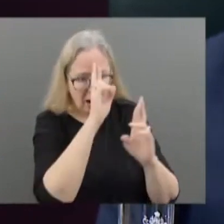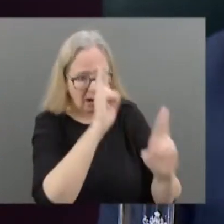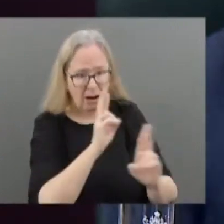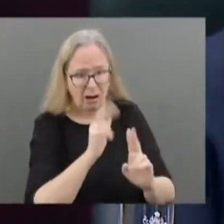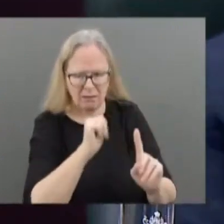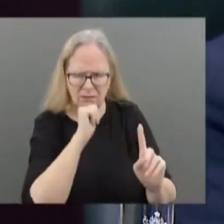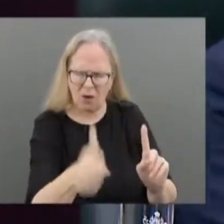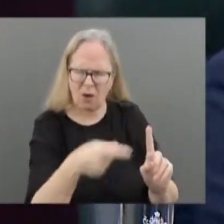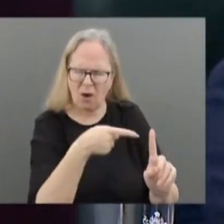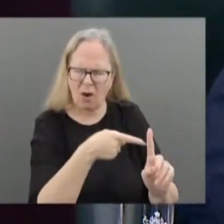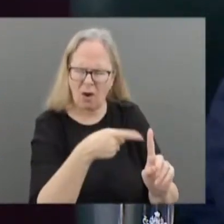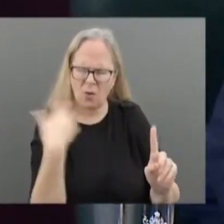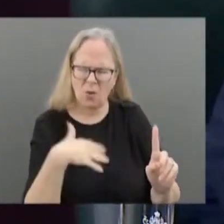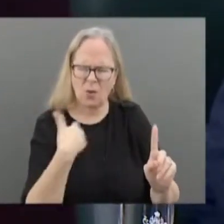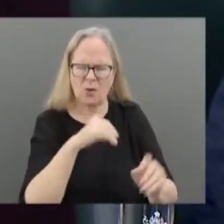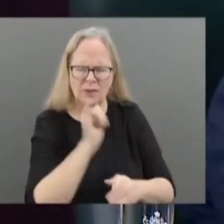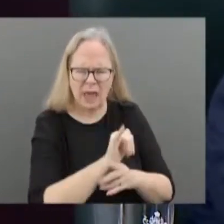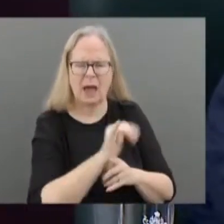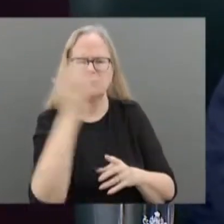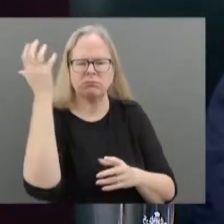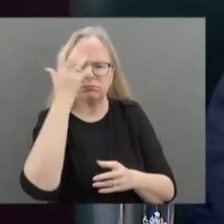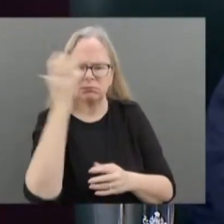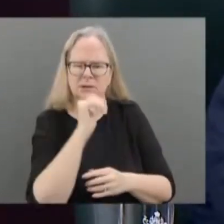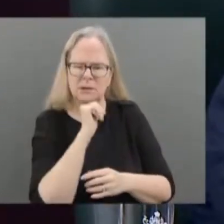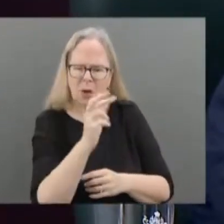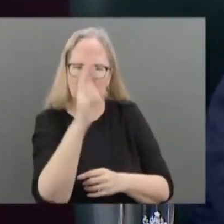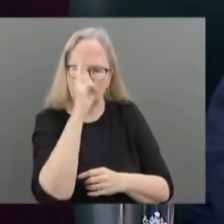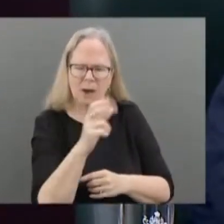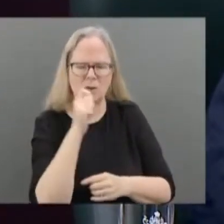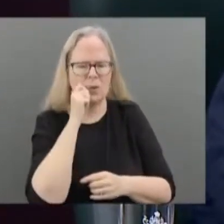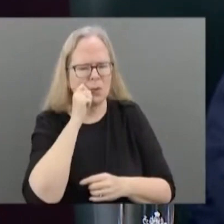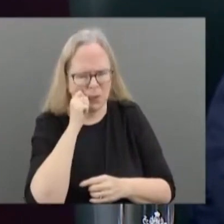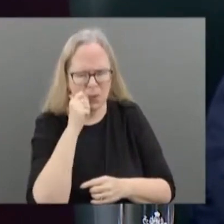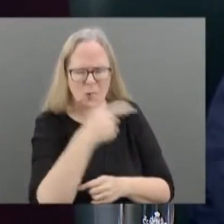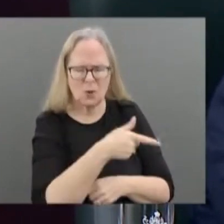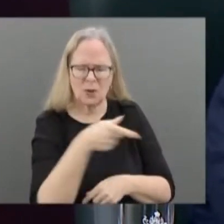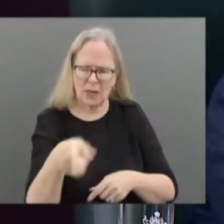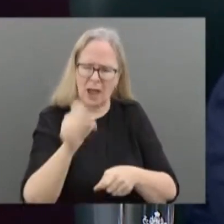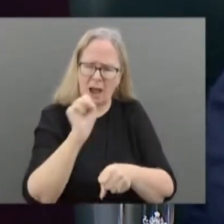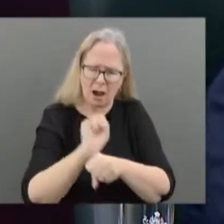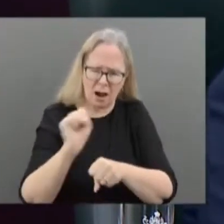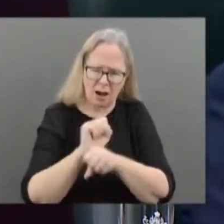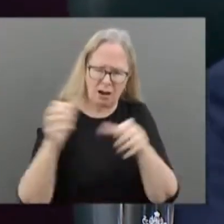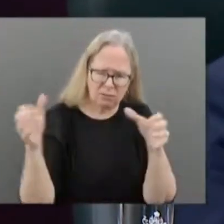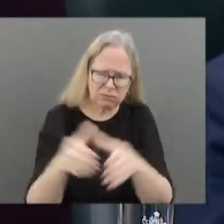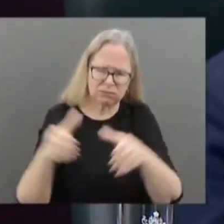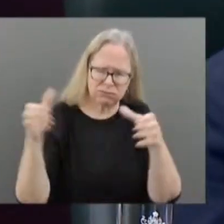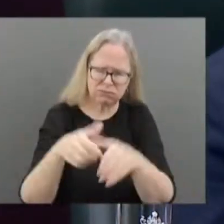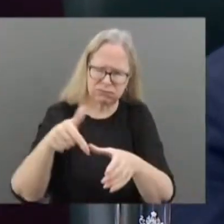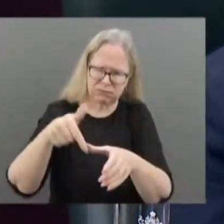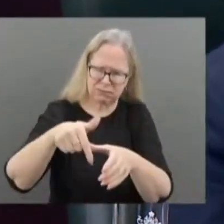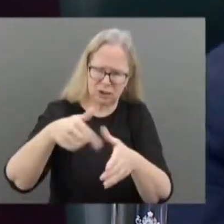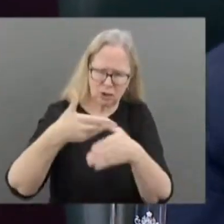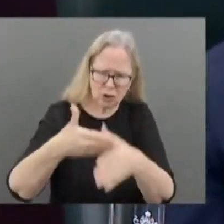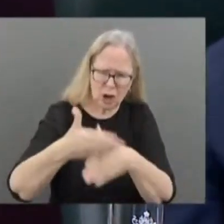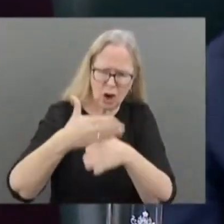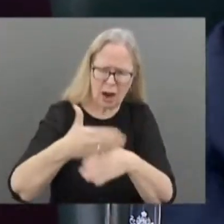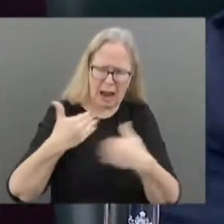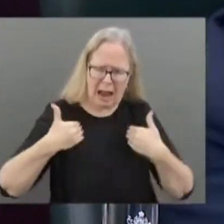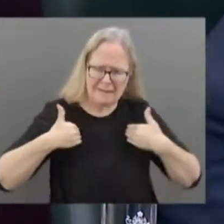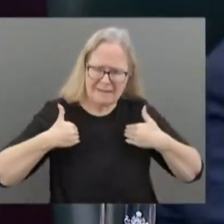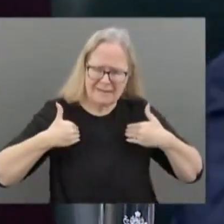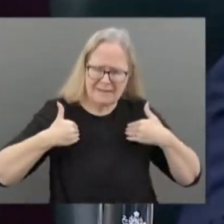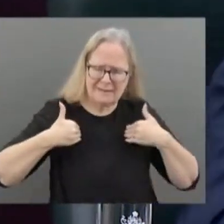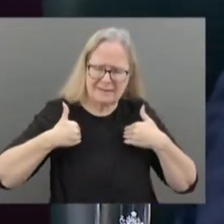to bring these water sharing agreements into place. Mr. Speaker, we had over 20 different water users at that announcement saying how historic